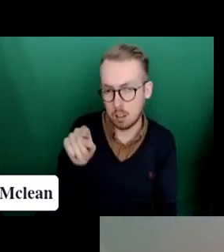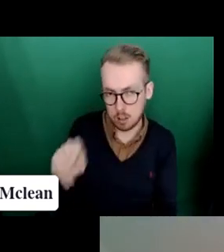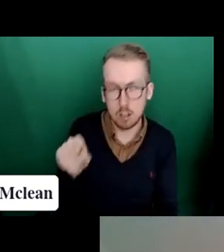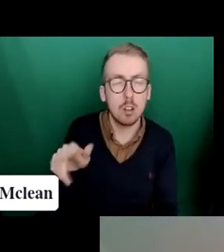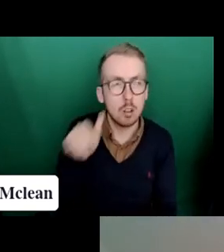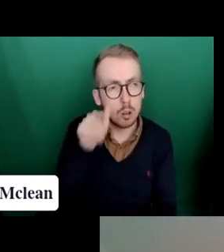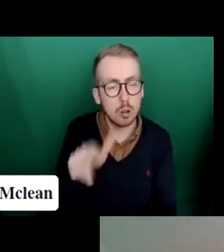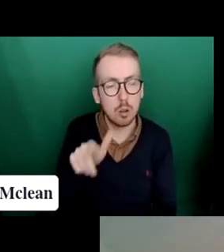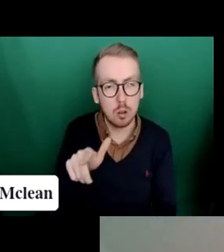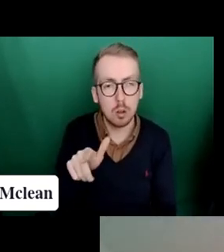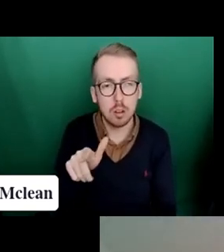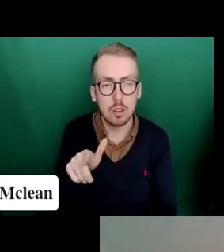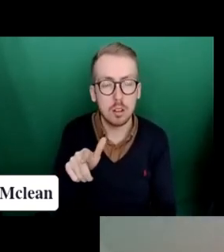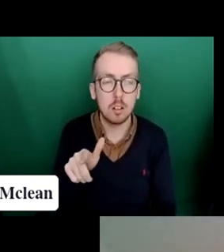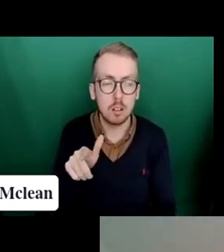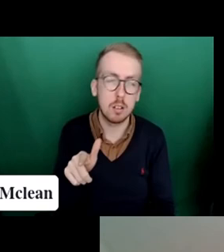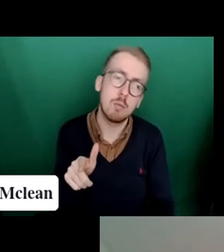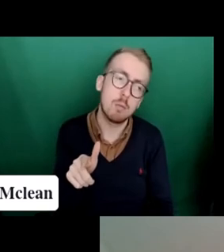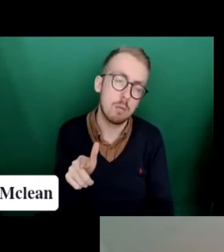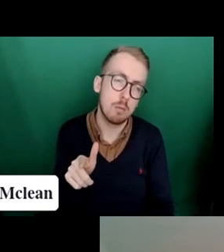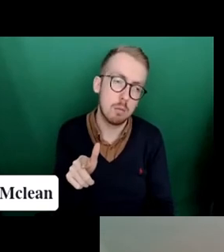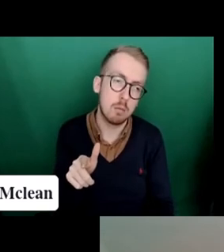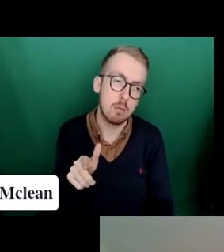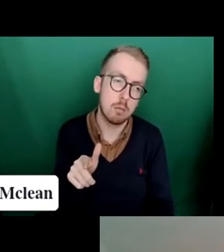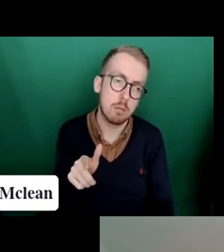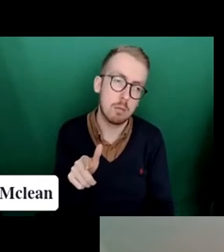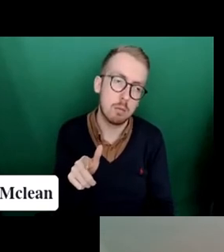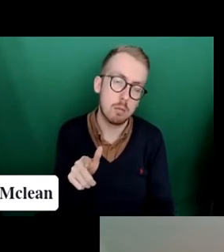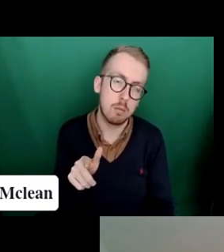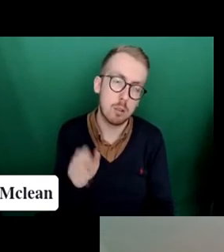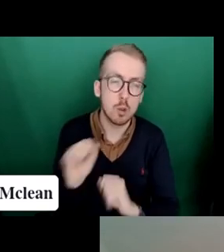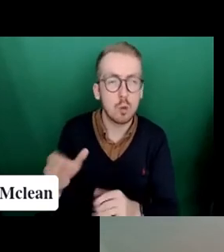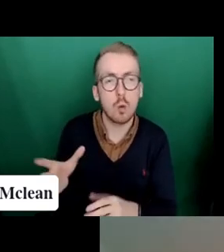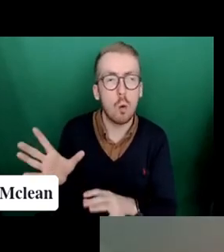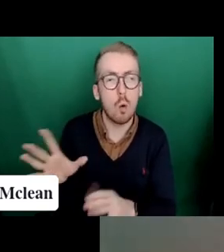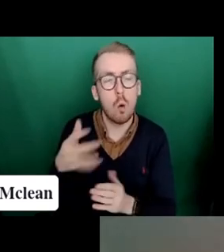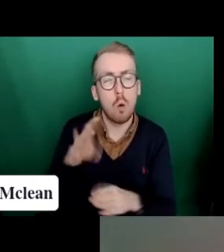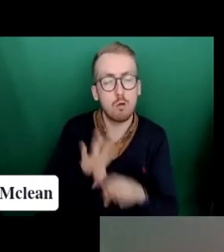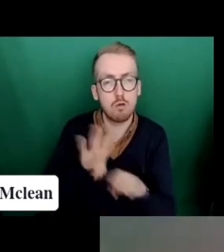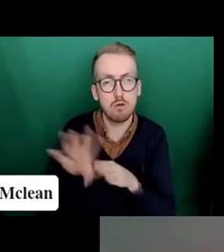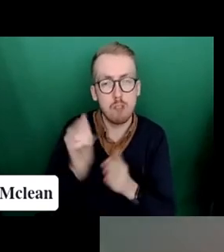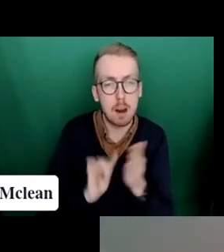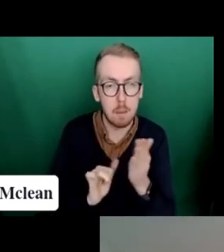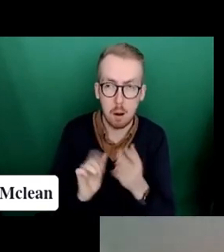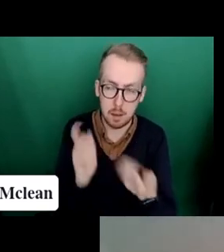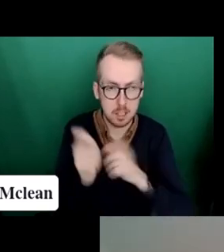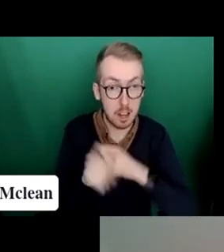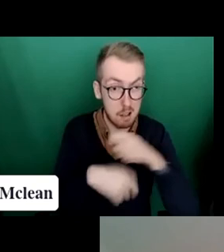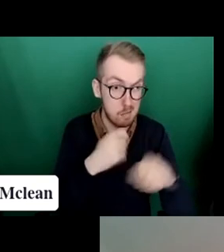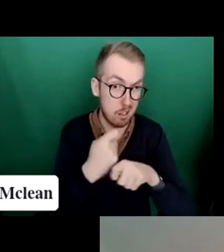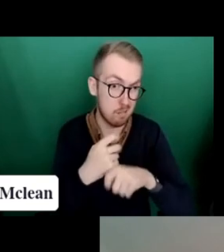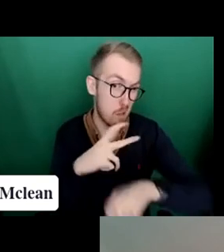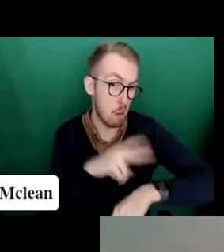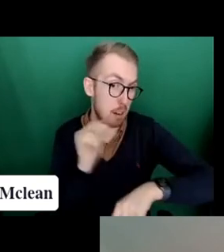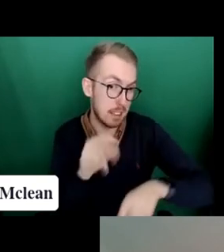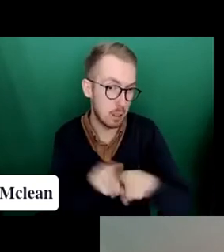have you now converted the learning as an apprenticeship, and was that difficult to make that connection?